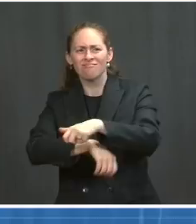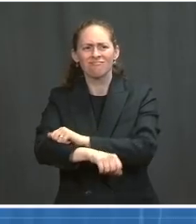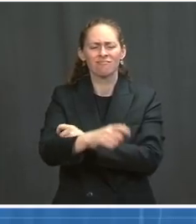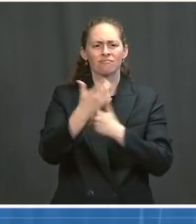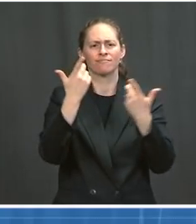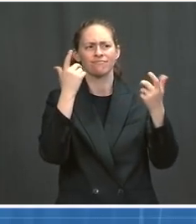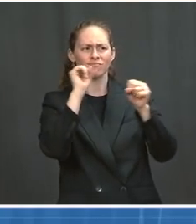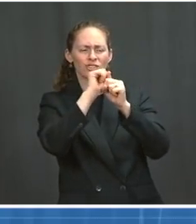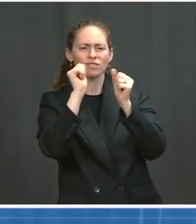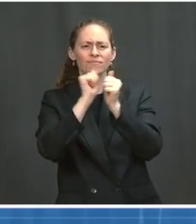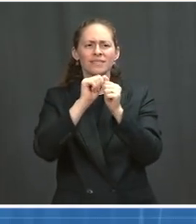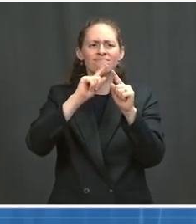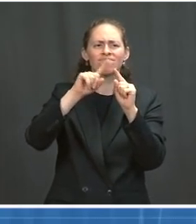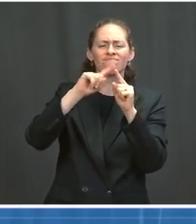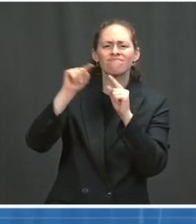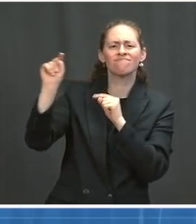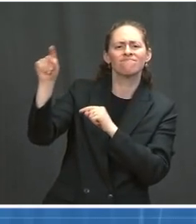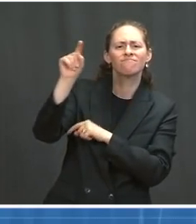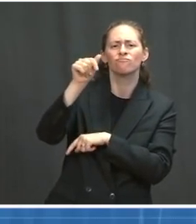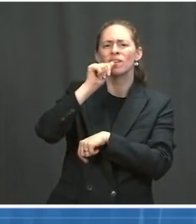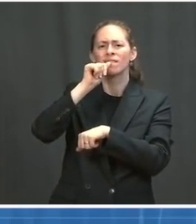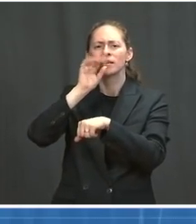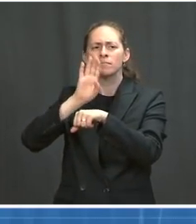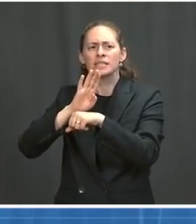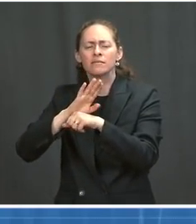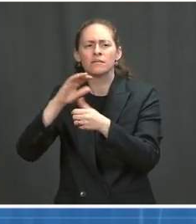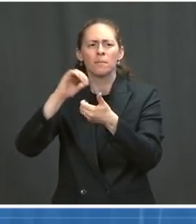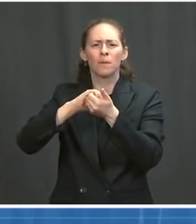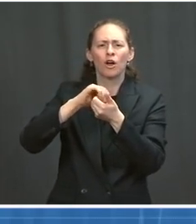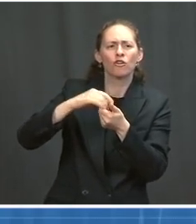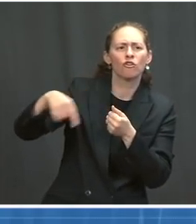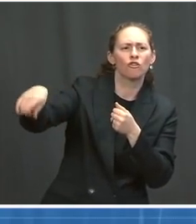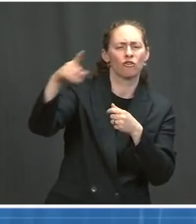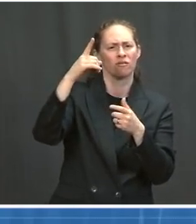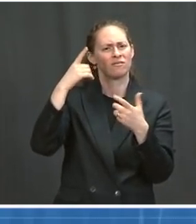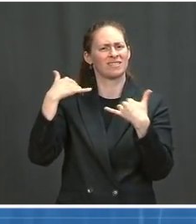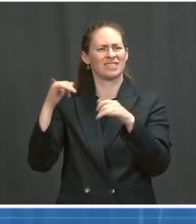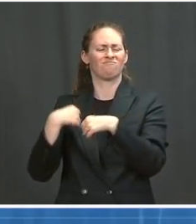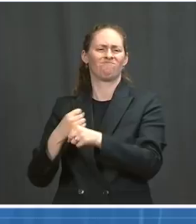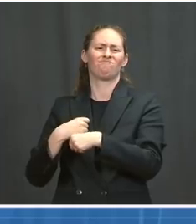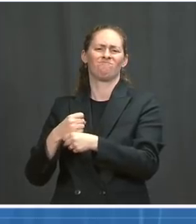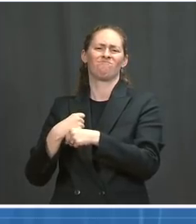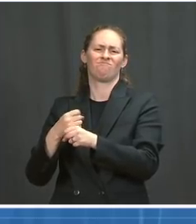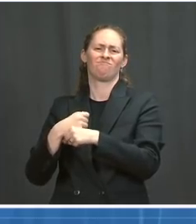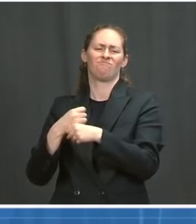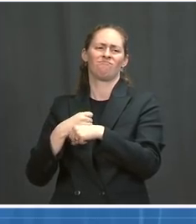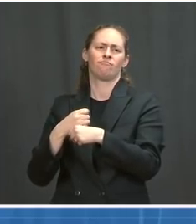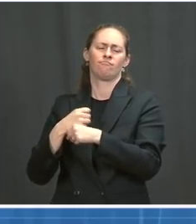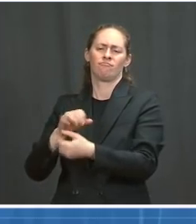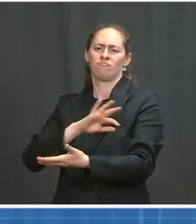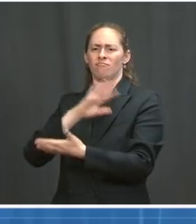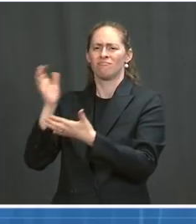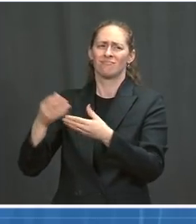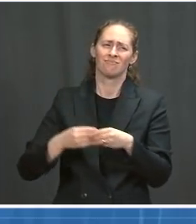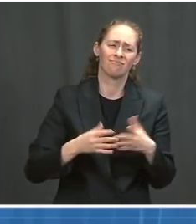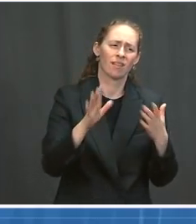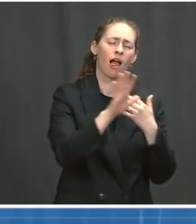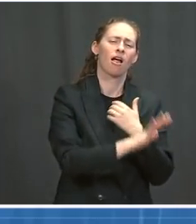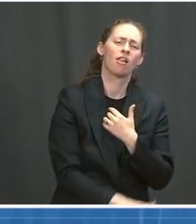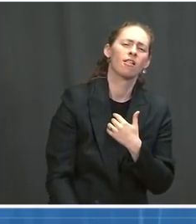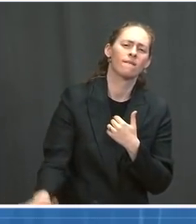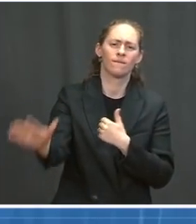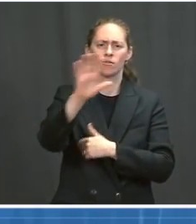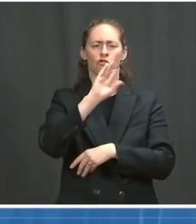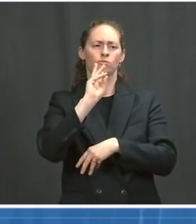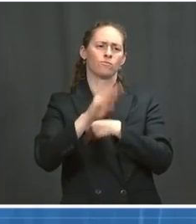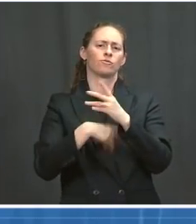possible partners to expand vaccine manufacturing and distribution around the world and increase, as you point out, the